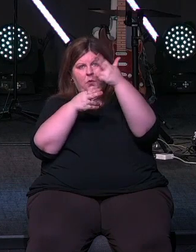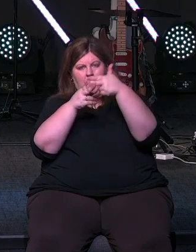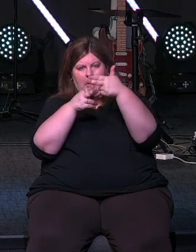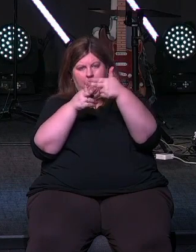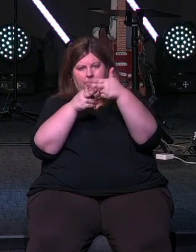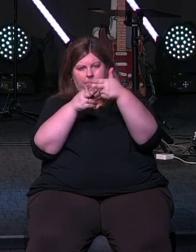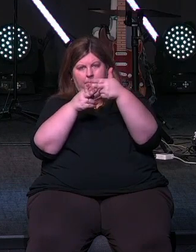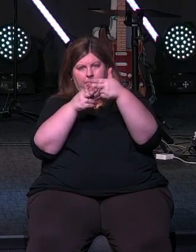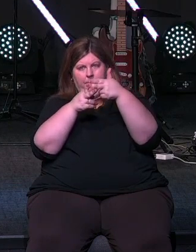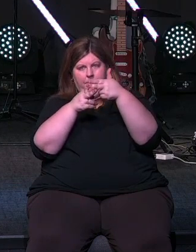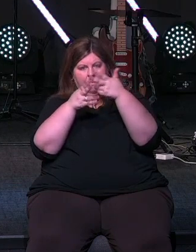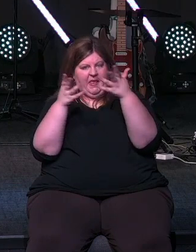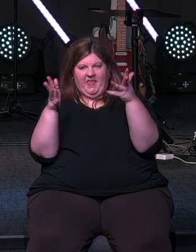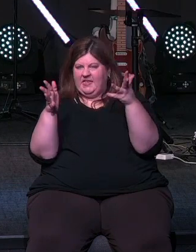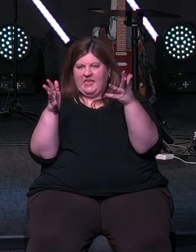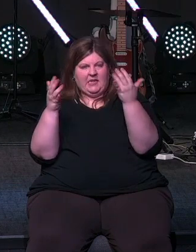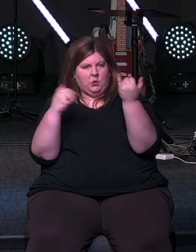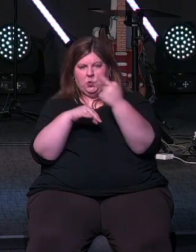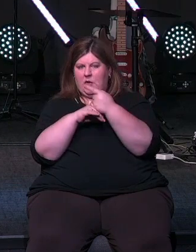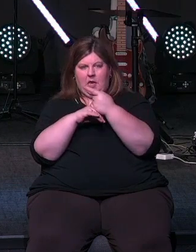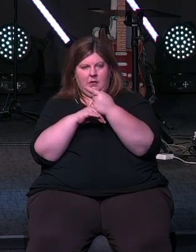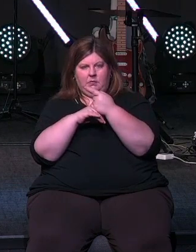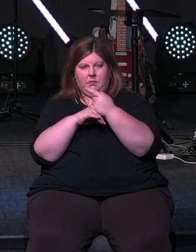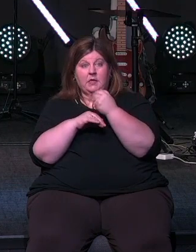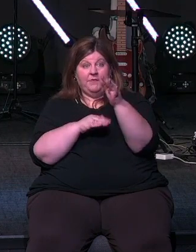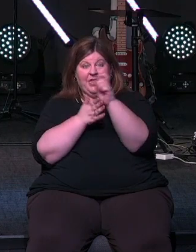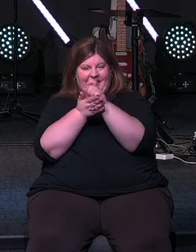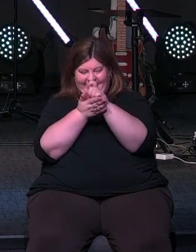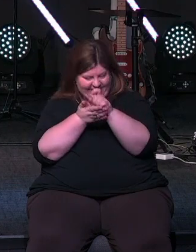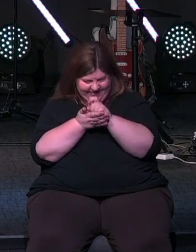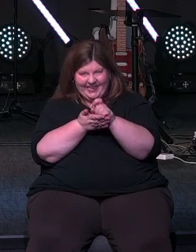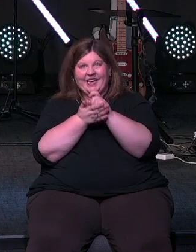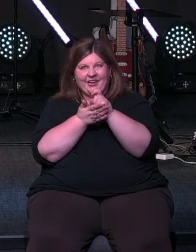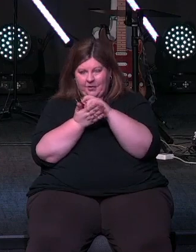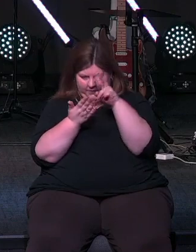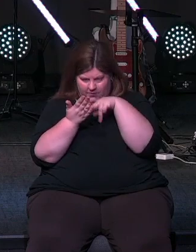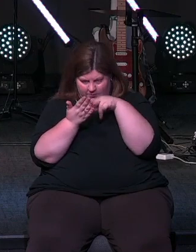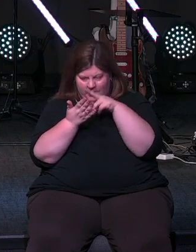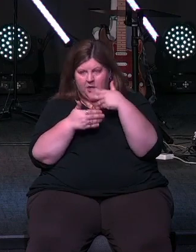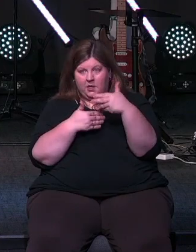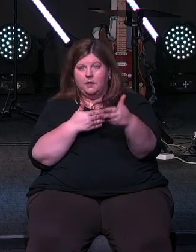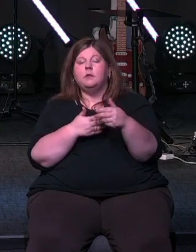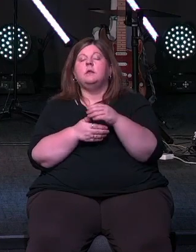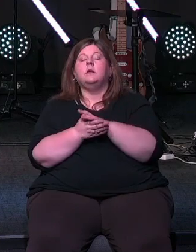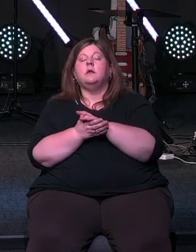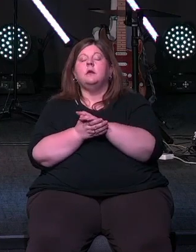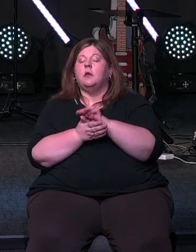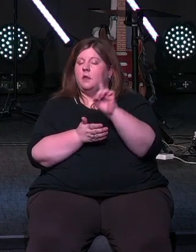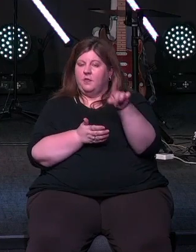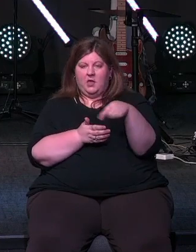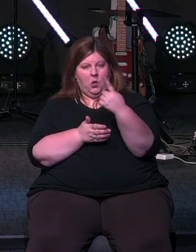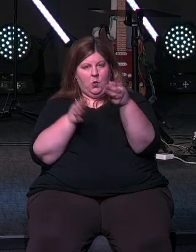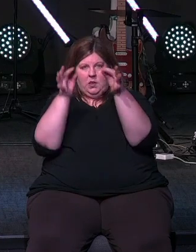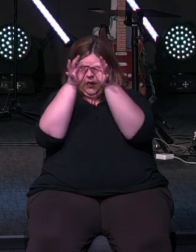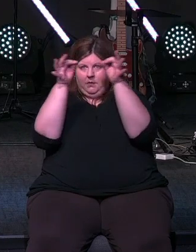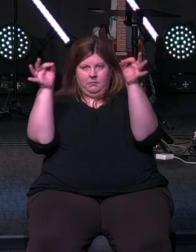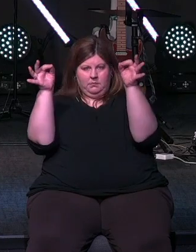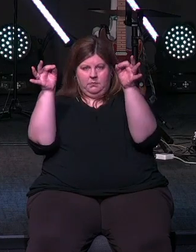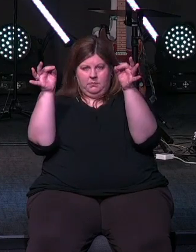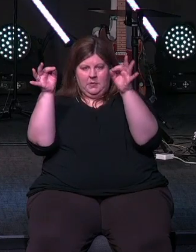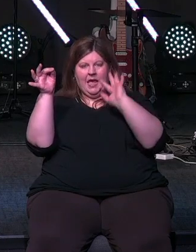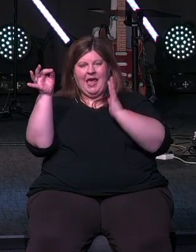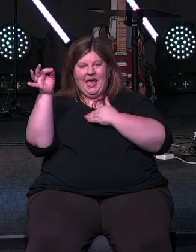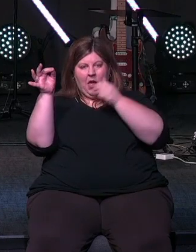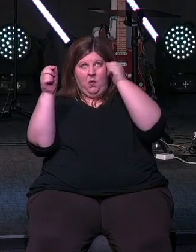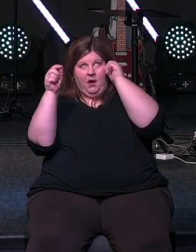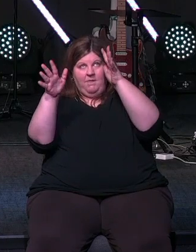name." That's it. So if you're a note taker, if you're a reader, if you want to come back, the only thing we're going to focus on today is "Our Father in